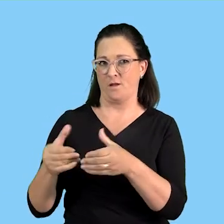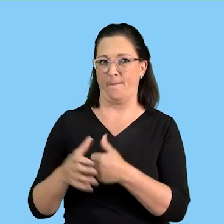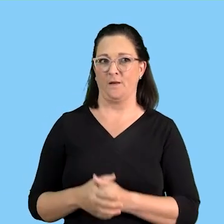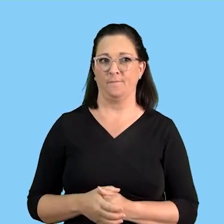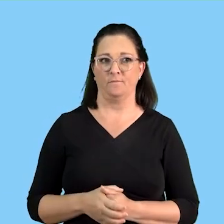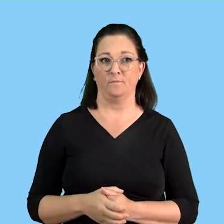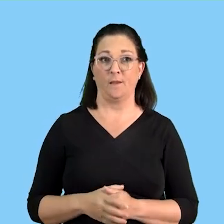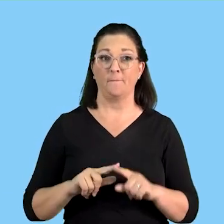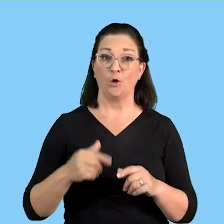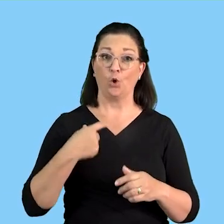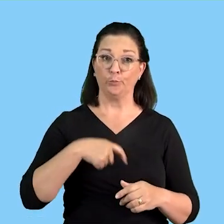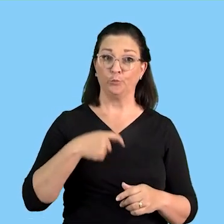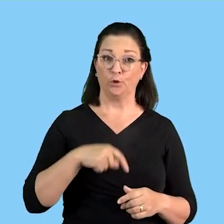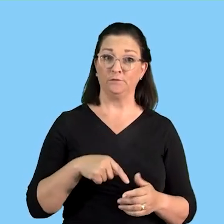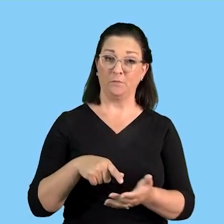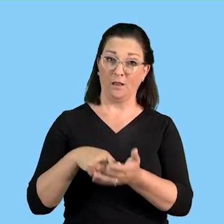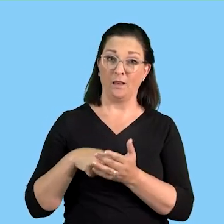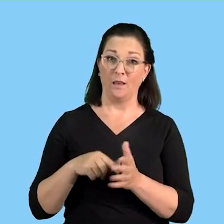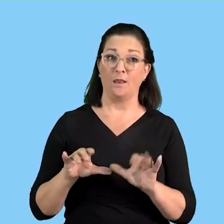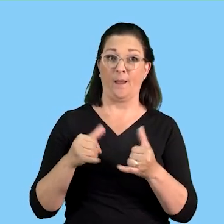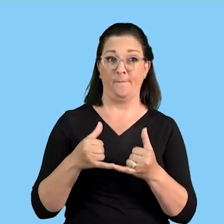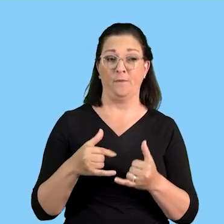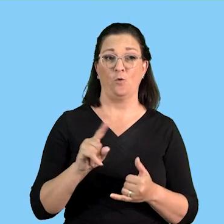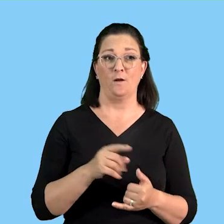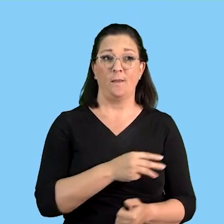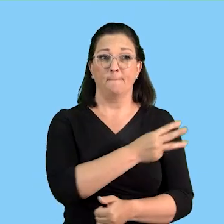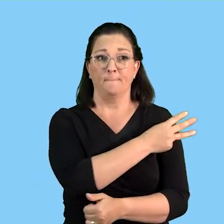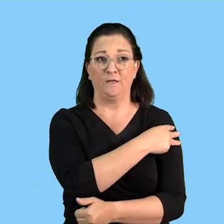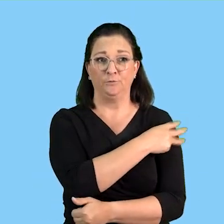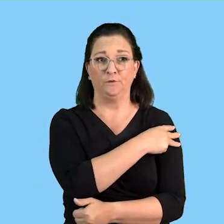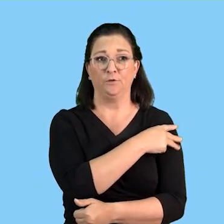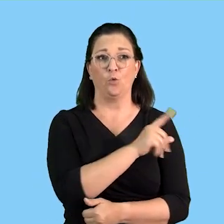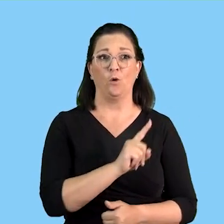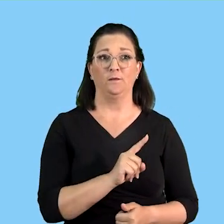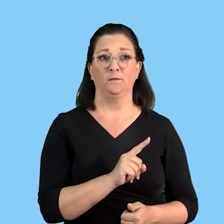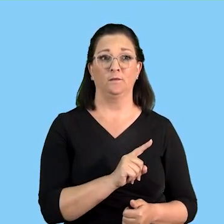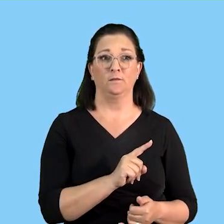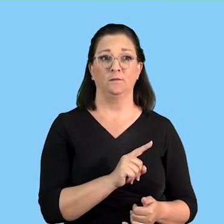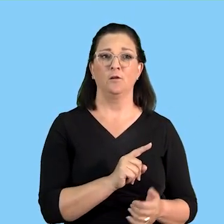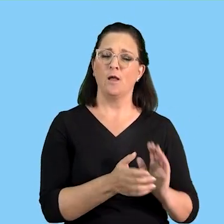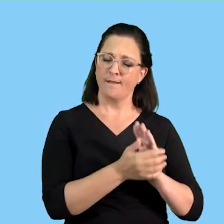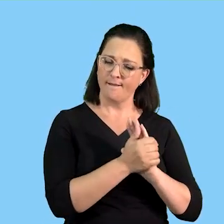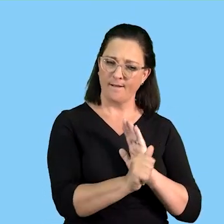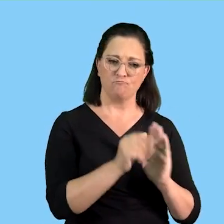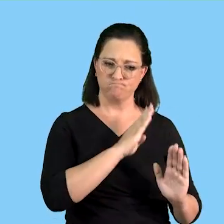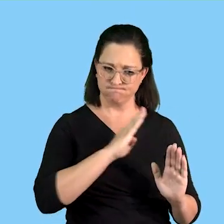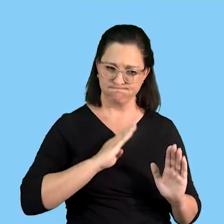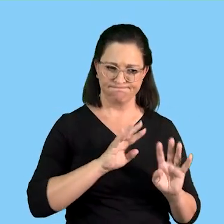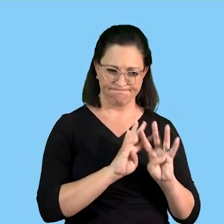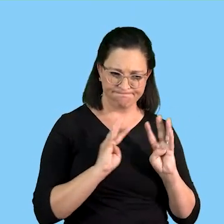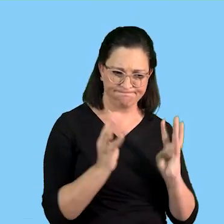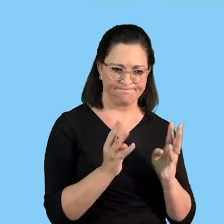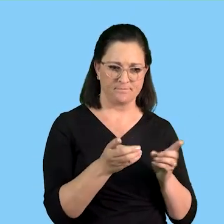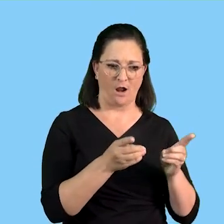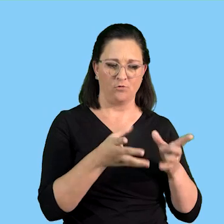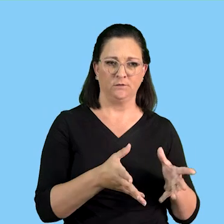private company. But looking into a personal liability company, the management, a personal liability company is managed by a competent board